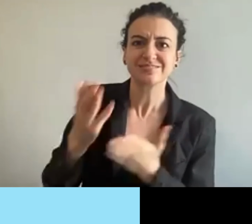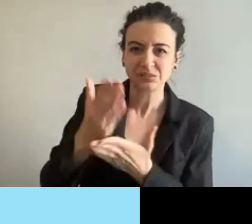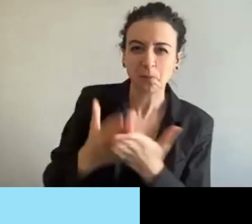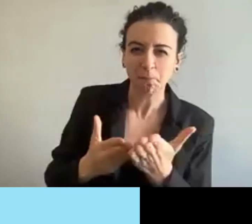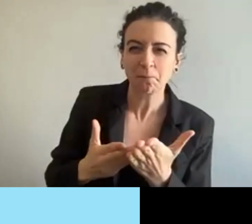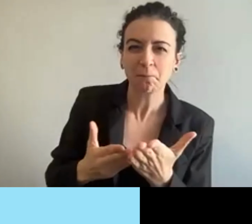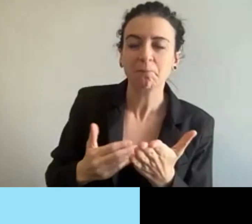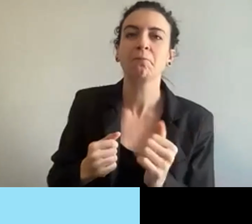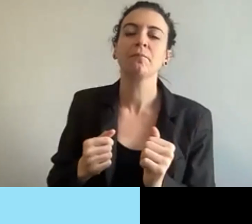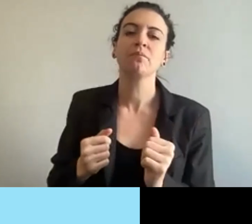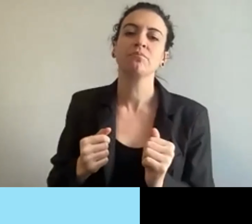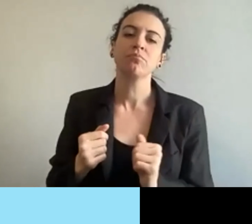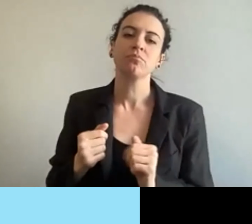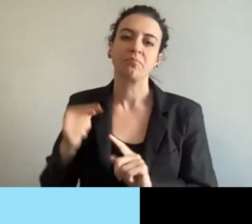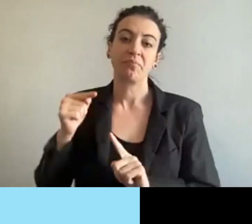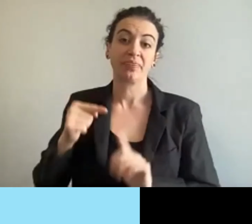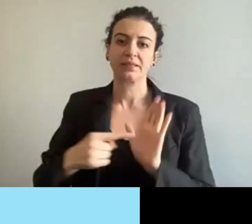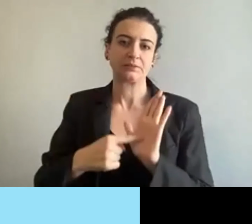just like